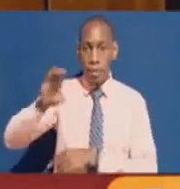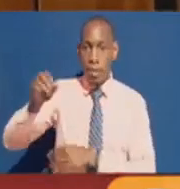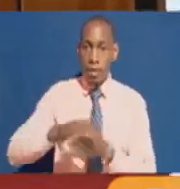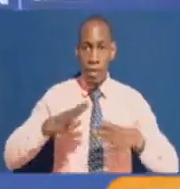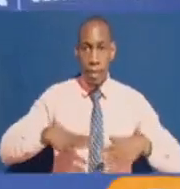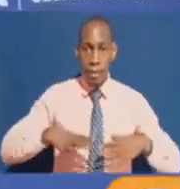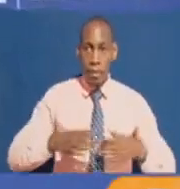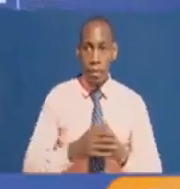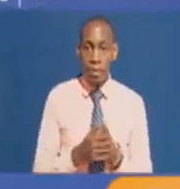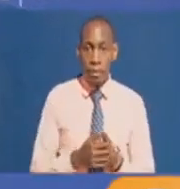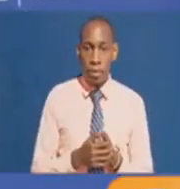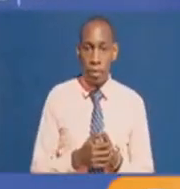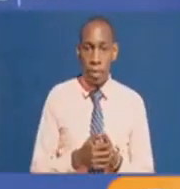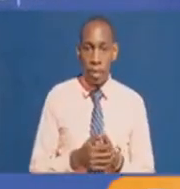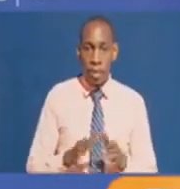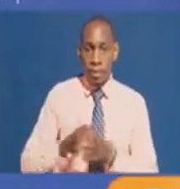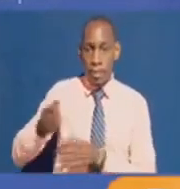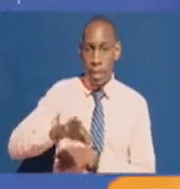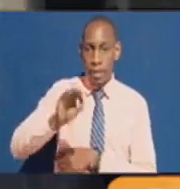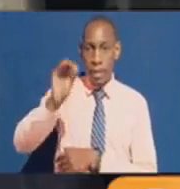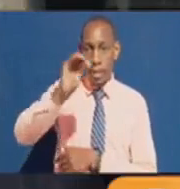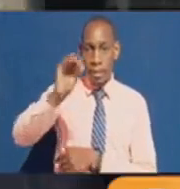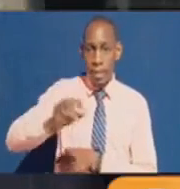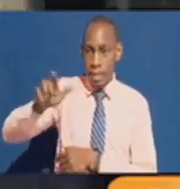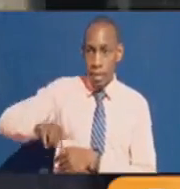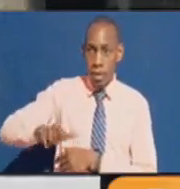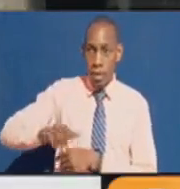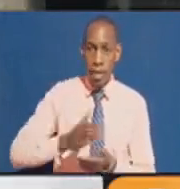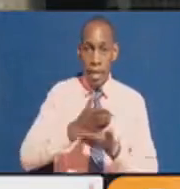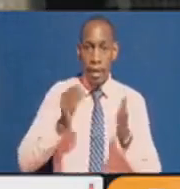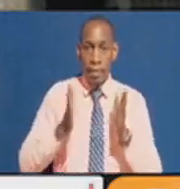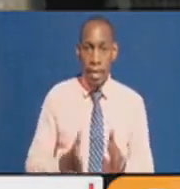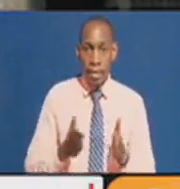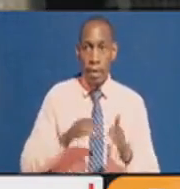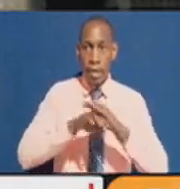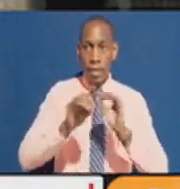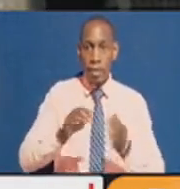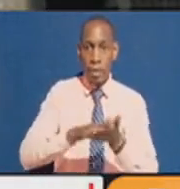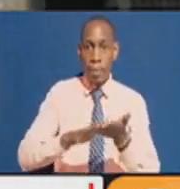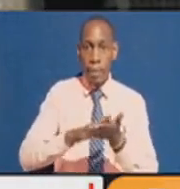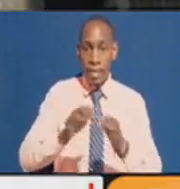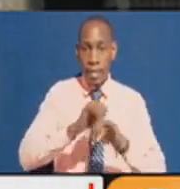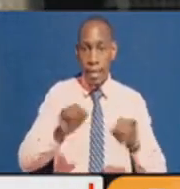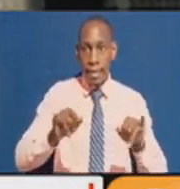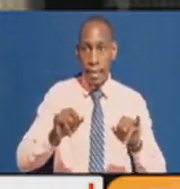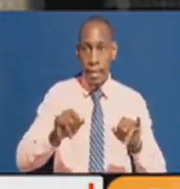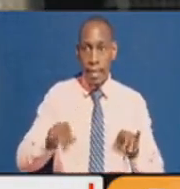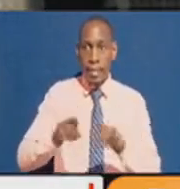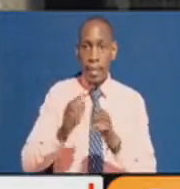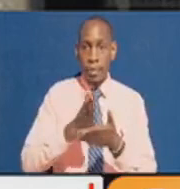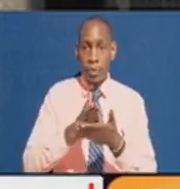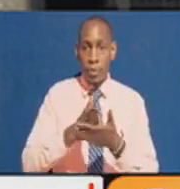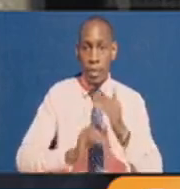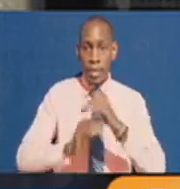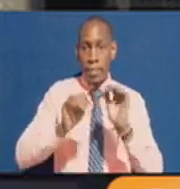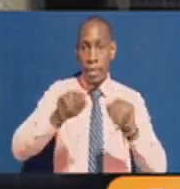populations, when women's wages are 30% lower than men's, when half of Kenyans don't have access to basic sanitation, this obviously limits